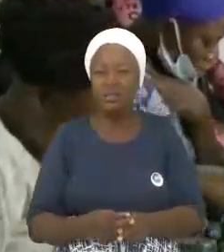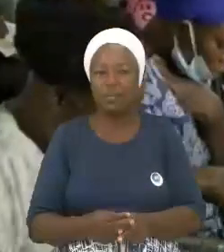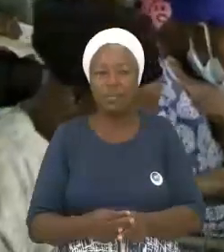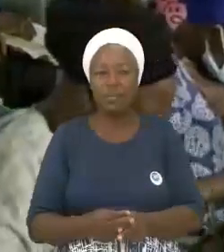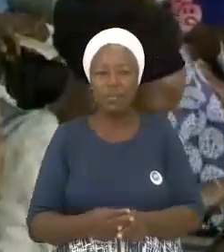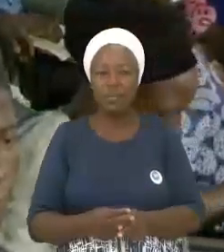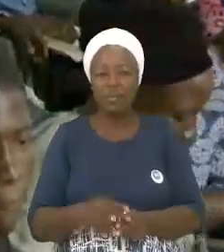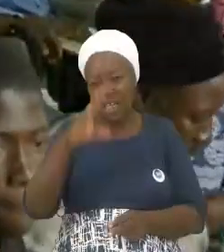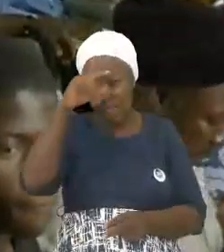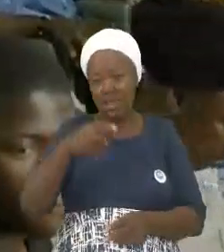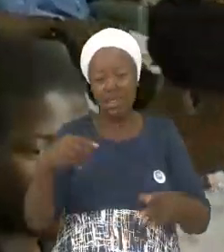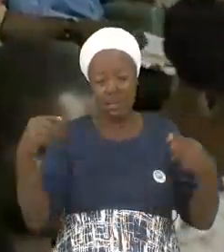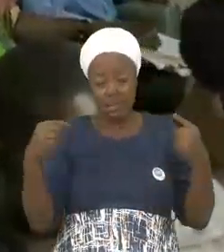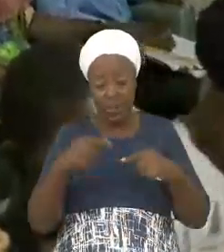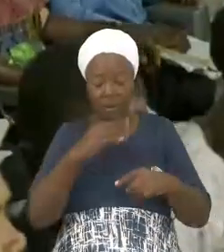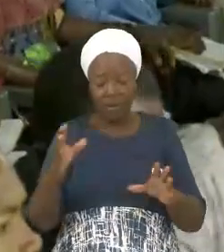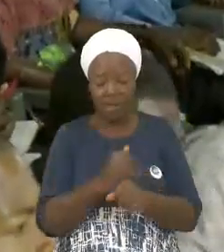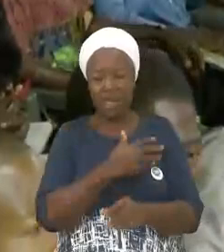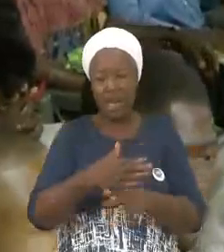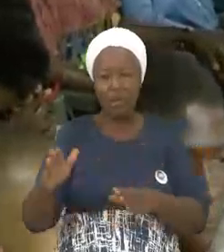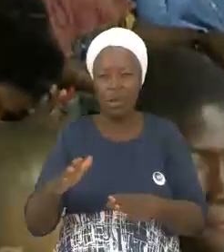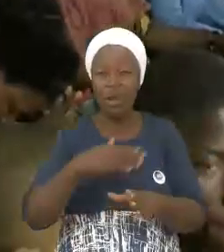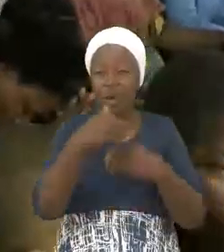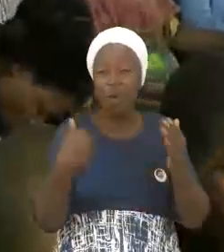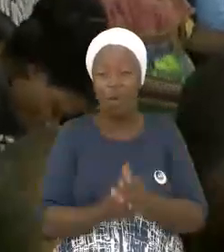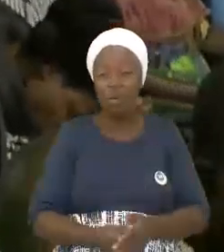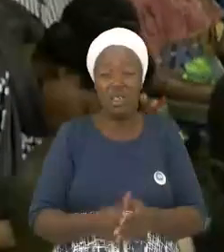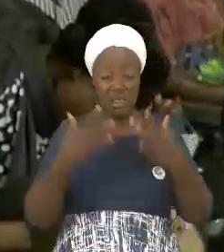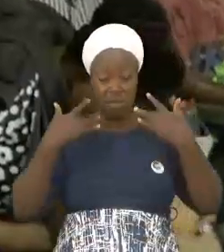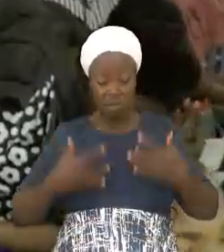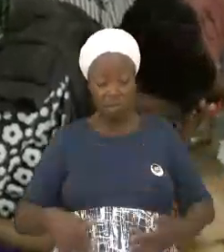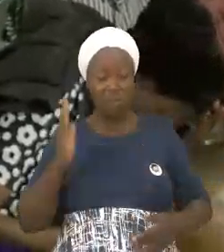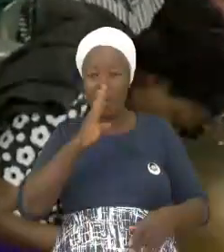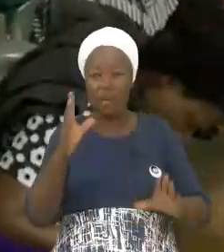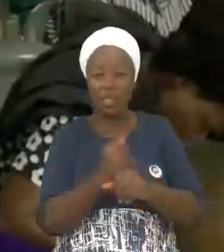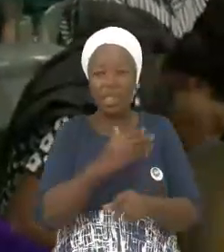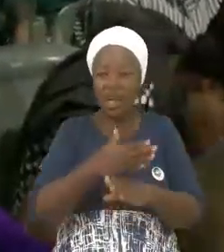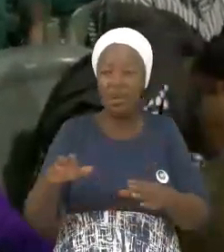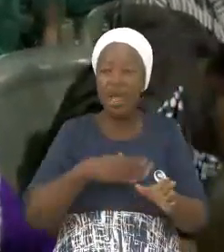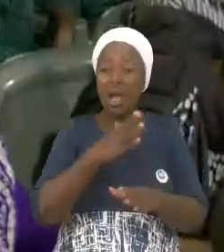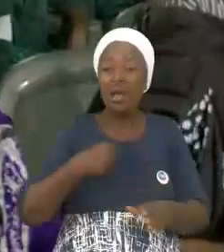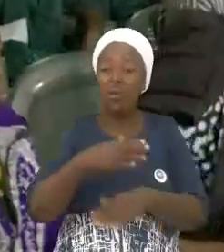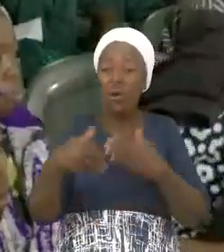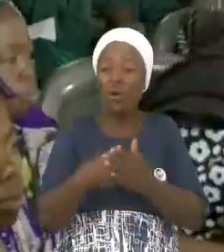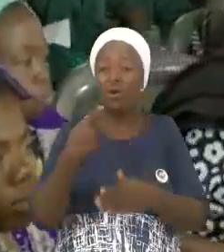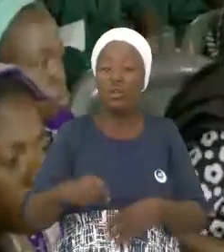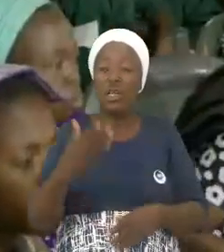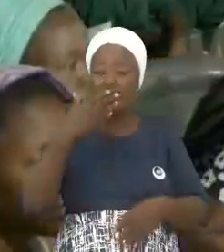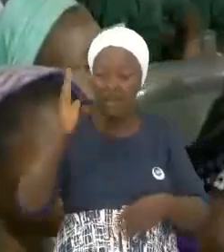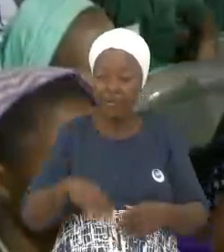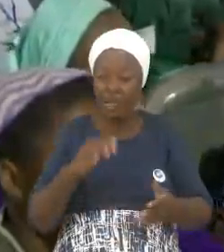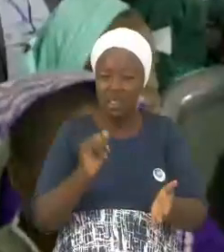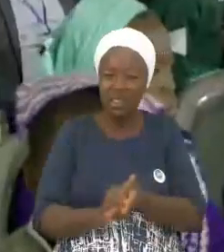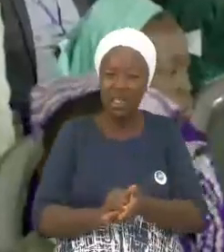will be taken away. The perplexity will be taken away. And all the evil that he had